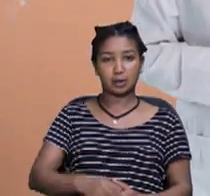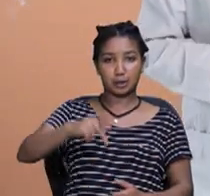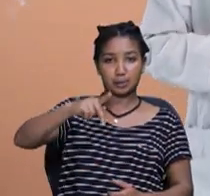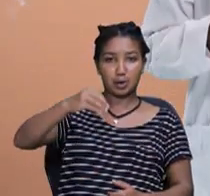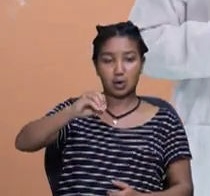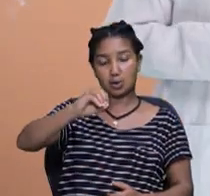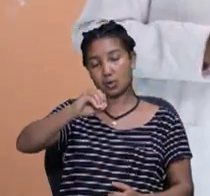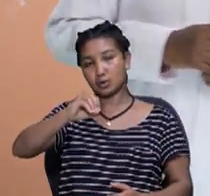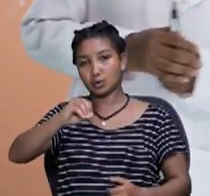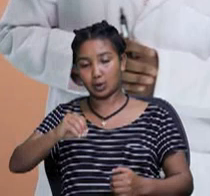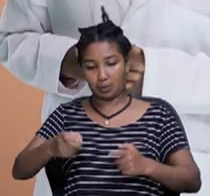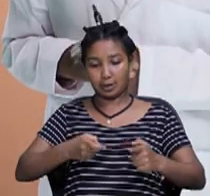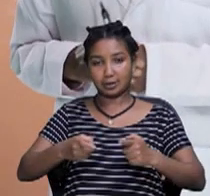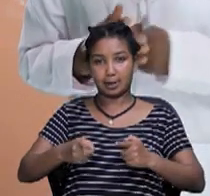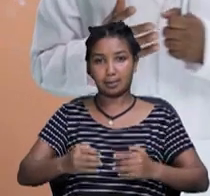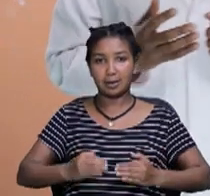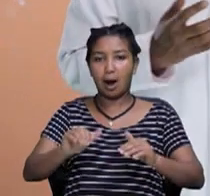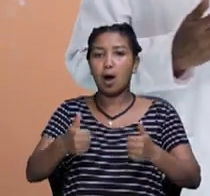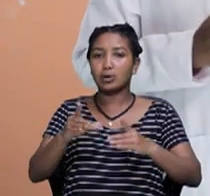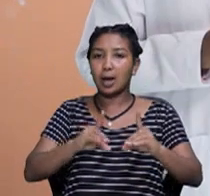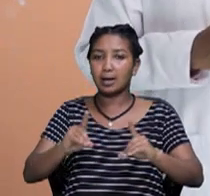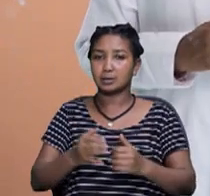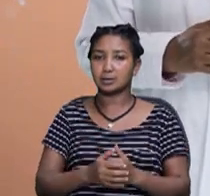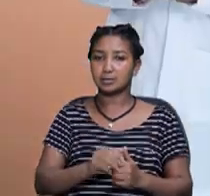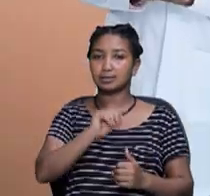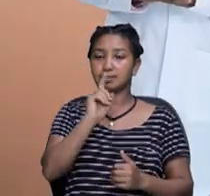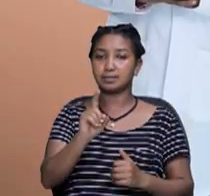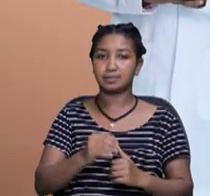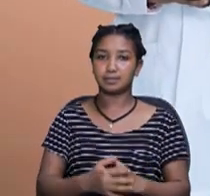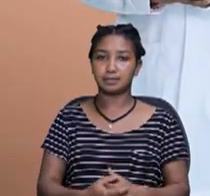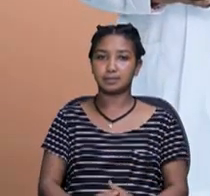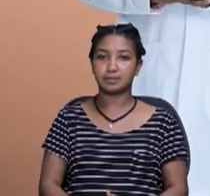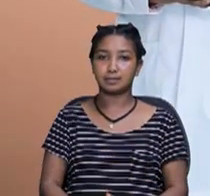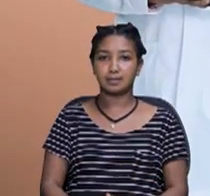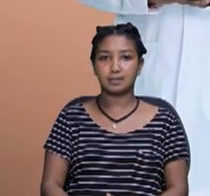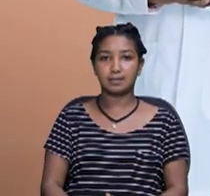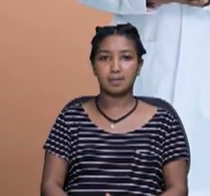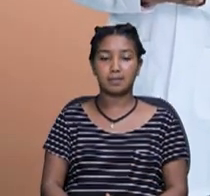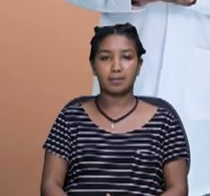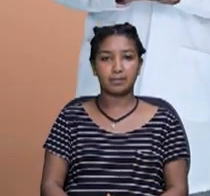Progesterone maintains pregnancy. How does progesterone maintain pregnancy?